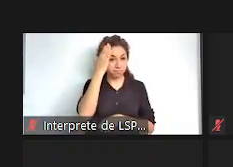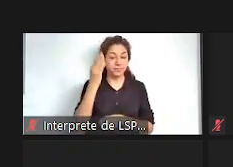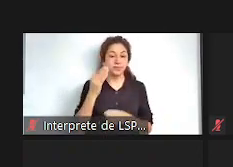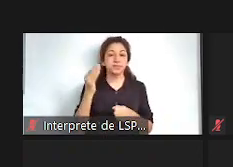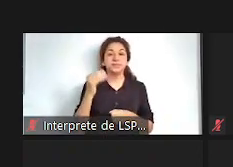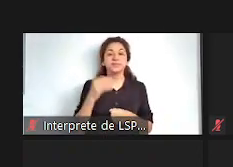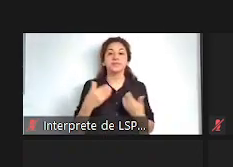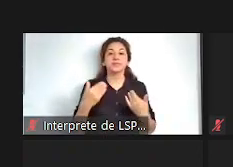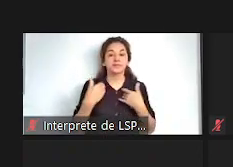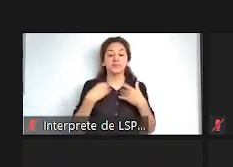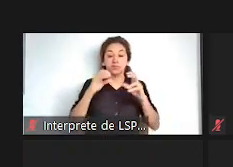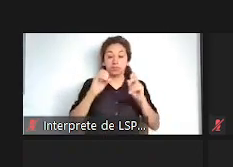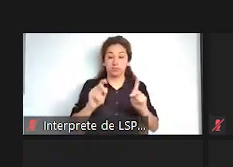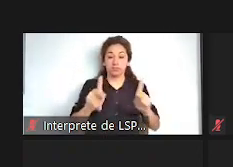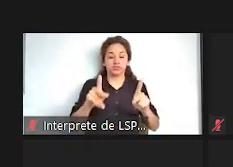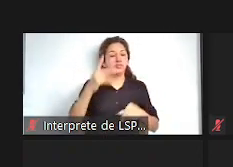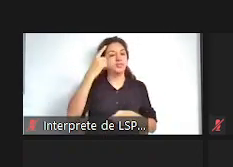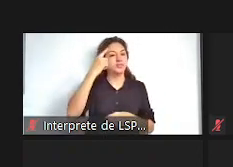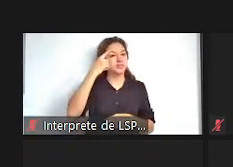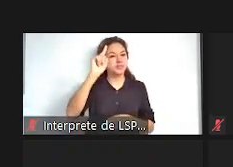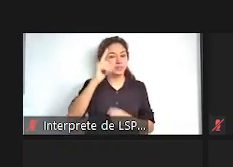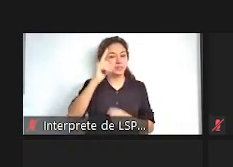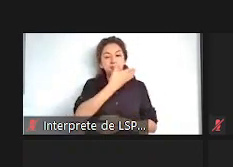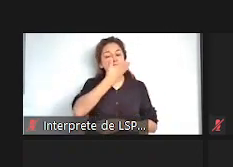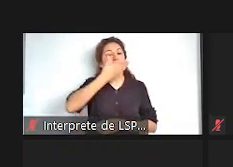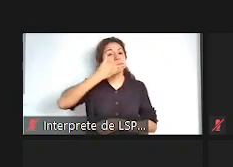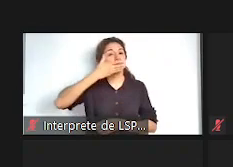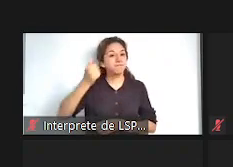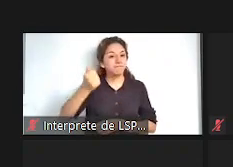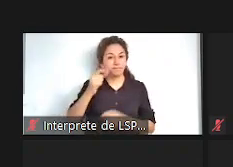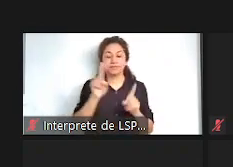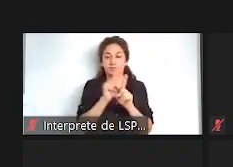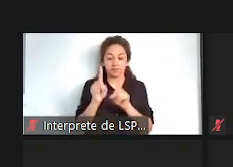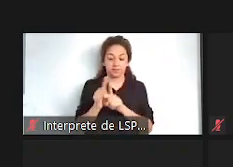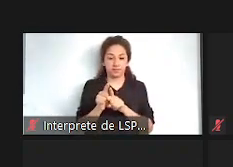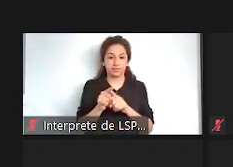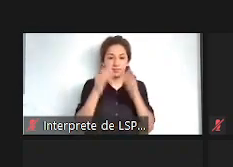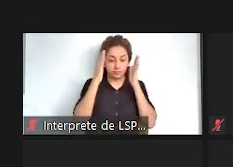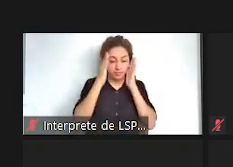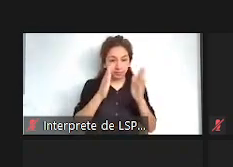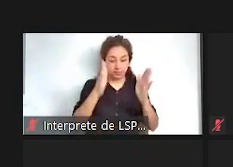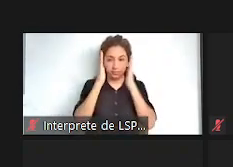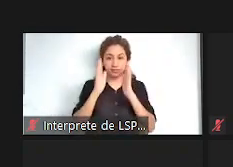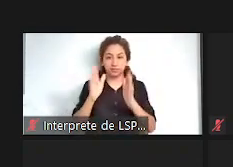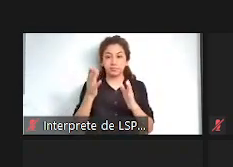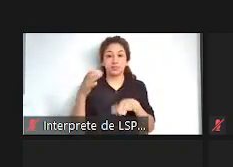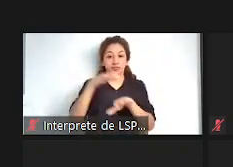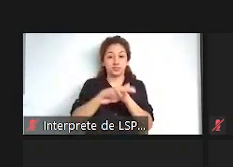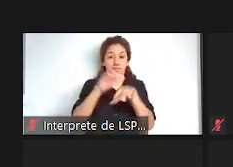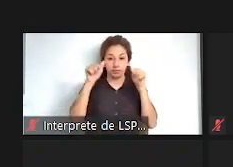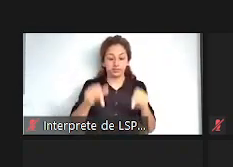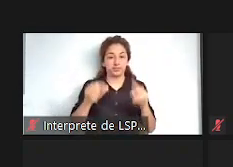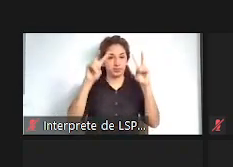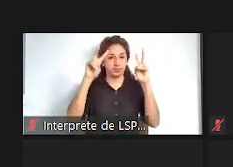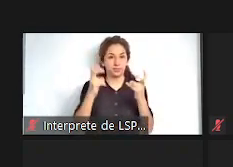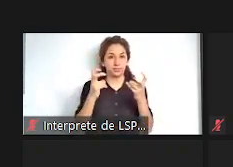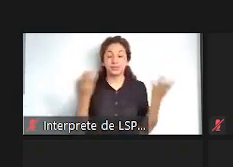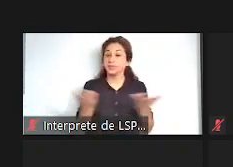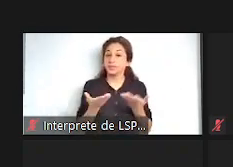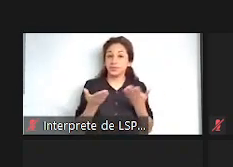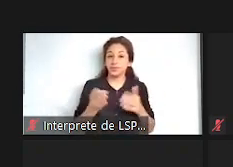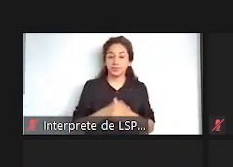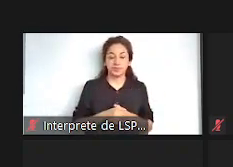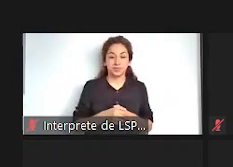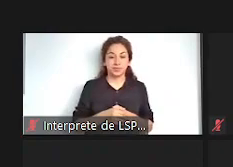know that there are some opportunities there for improvement and that to uh face the different challenges in this